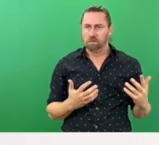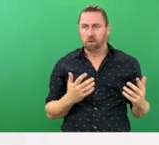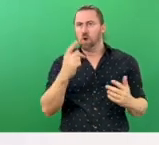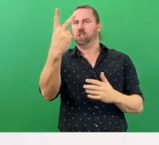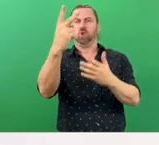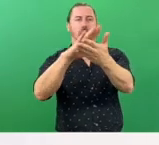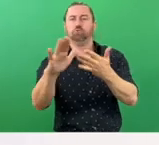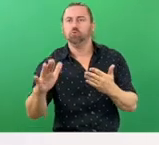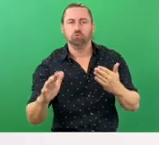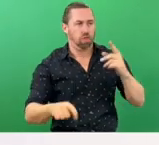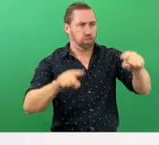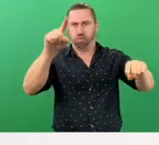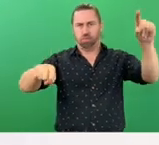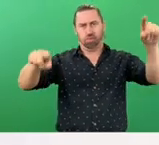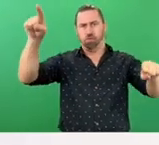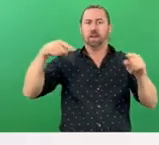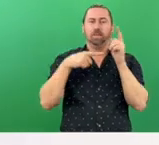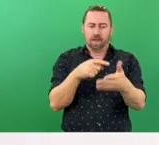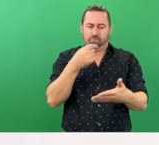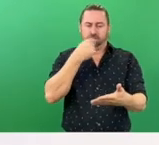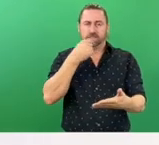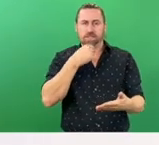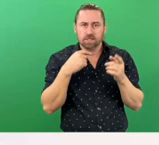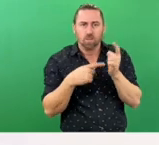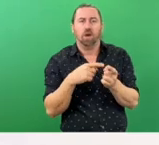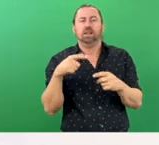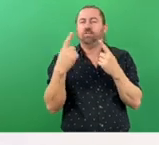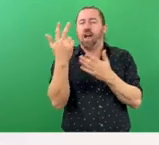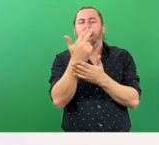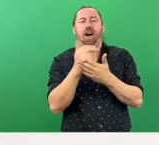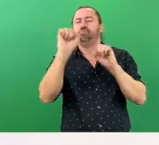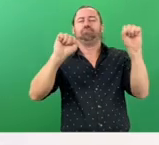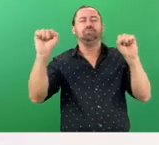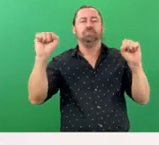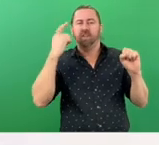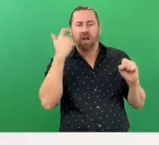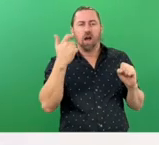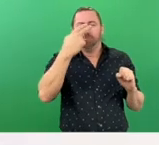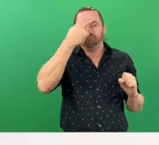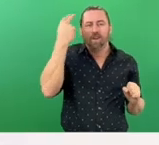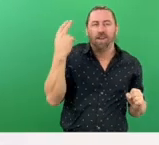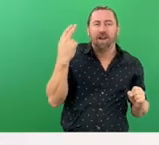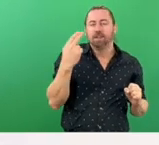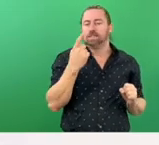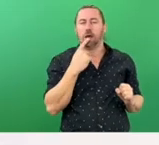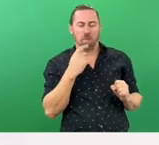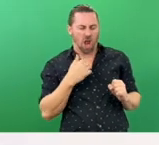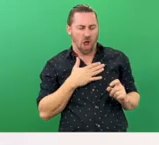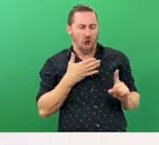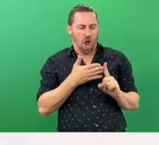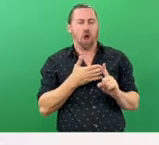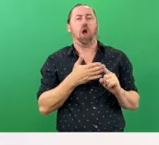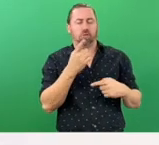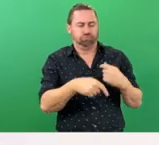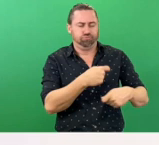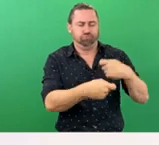or another's 2H. So it really depends on the pencil, which is why different artists will get to different brands of pencils or different types of pencils that they really